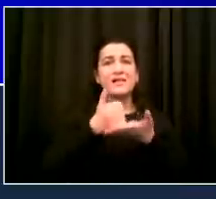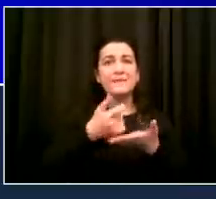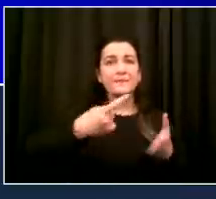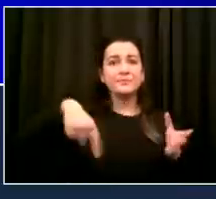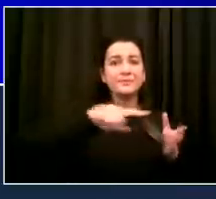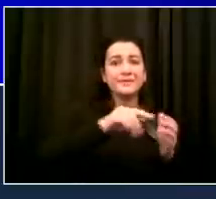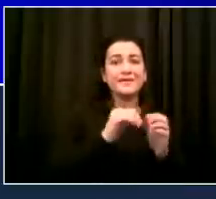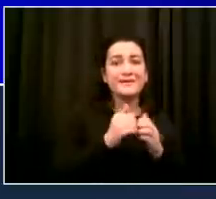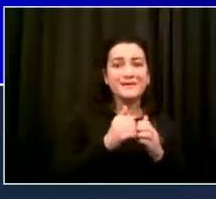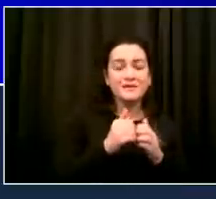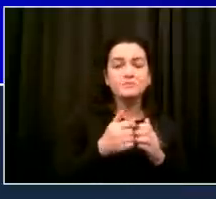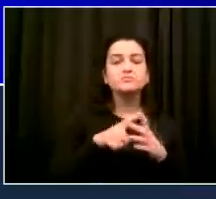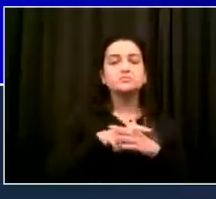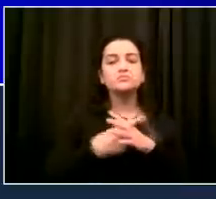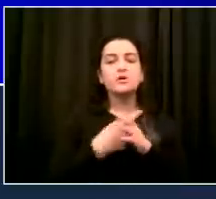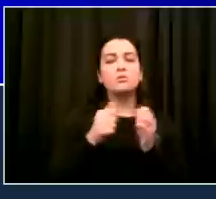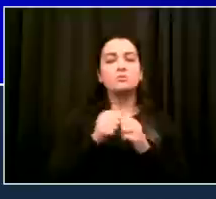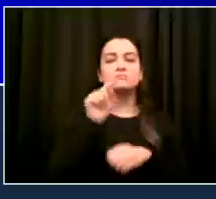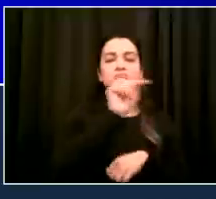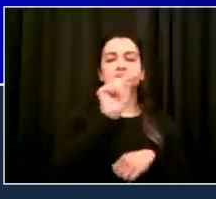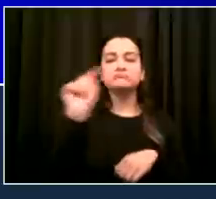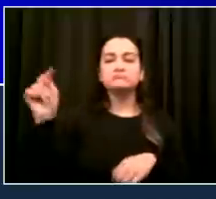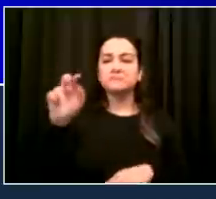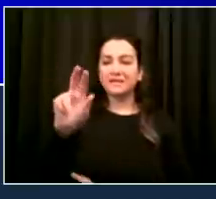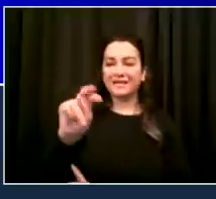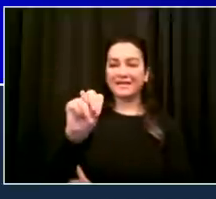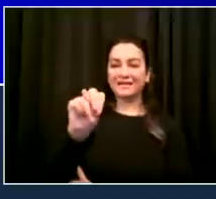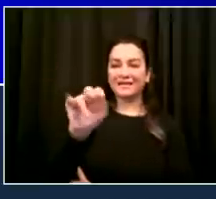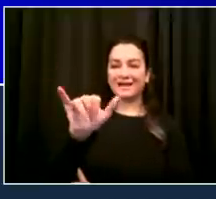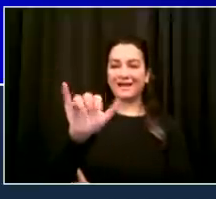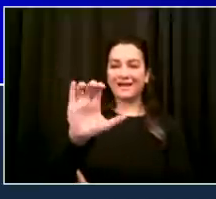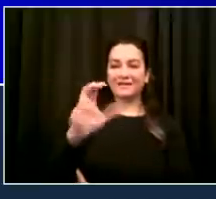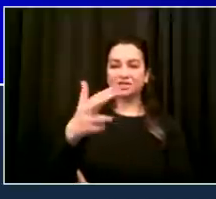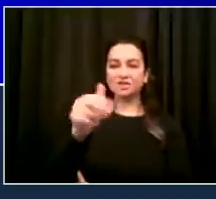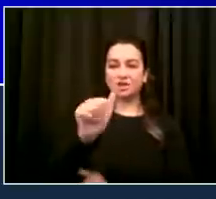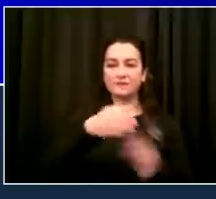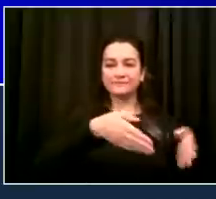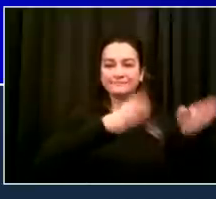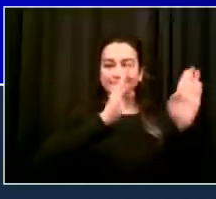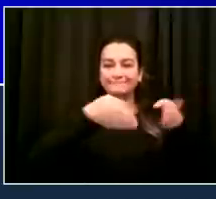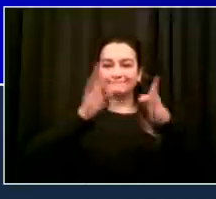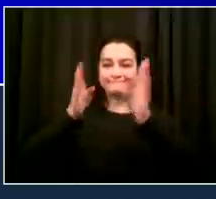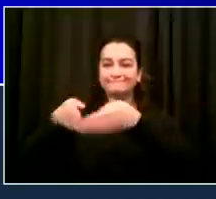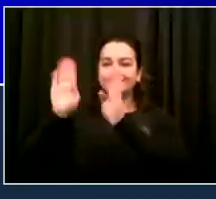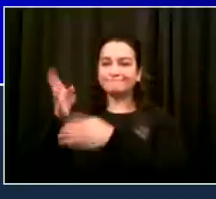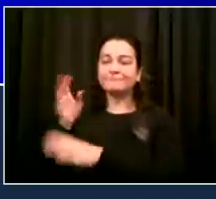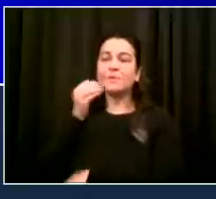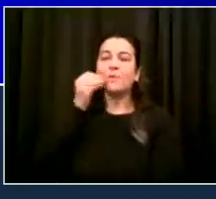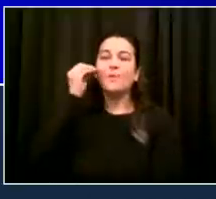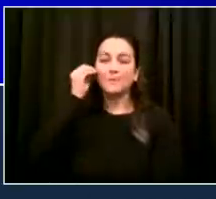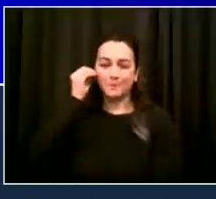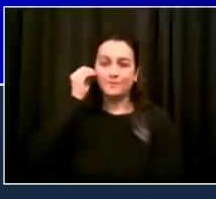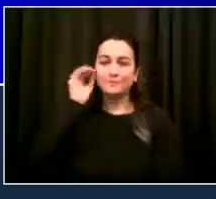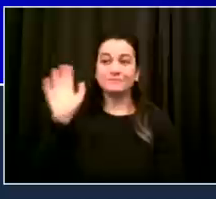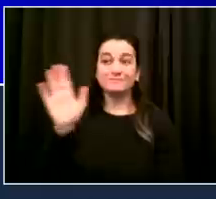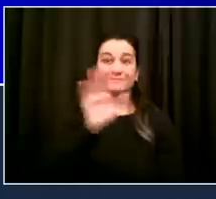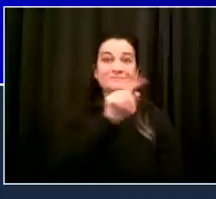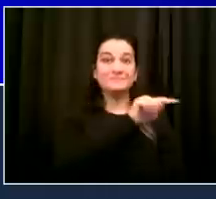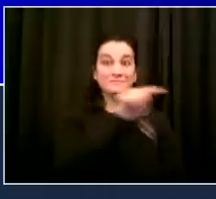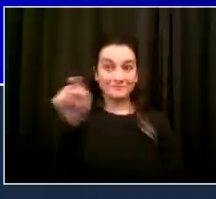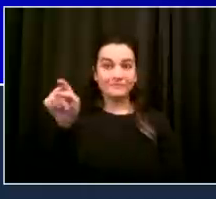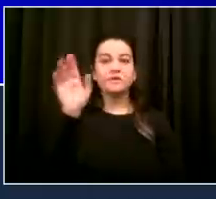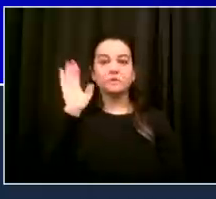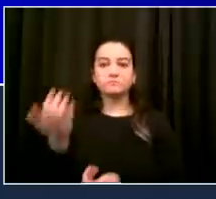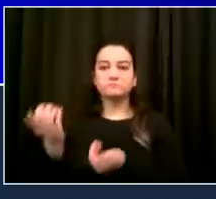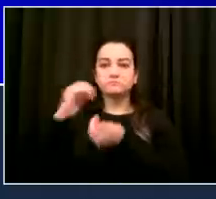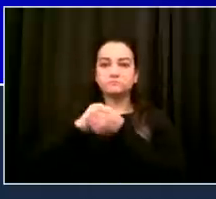brought together a group of leaders who focus on the needs of our elders, who focus on senior citizens and the best ways to reach and serve